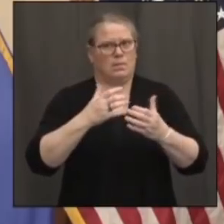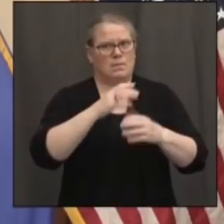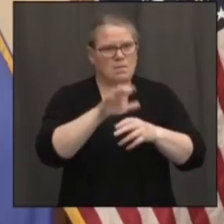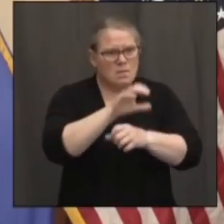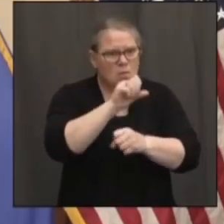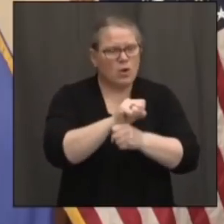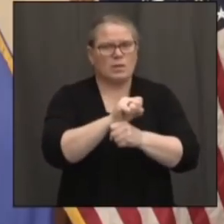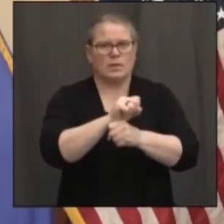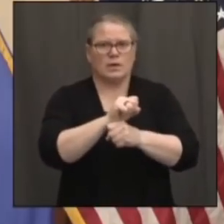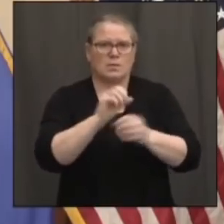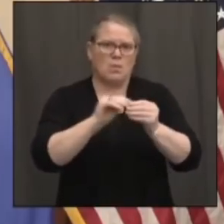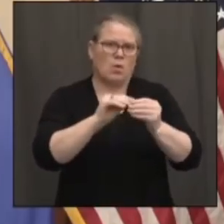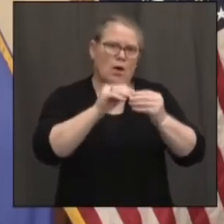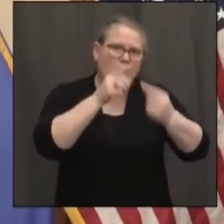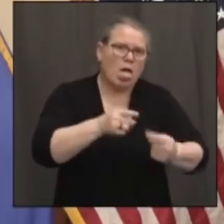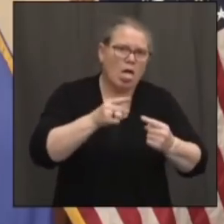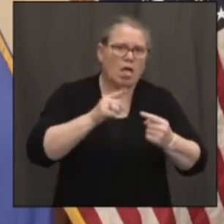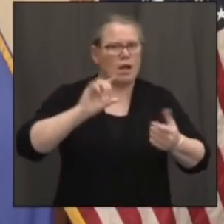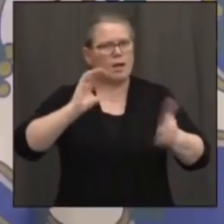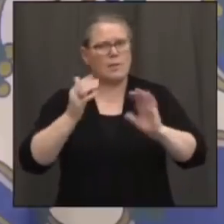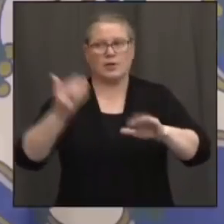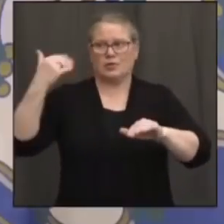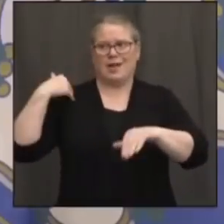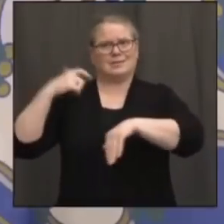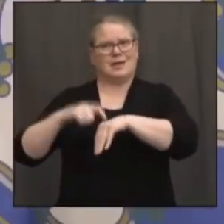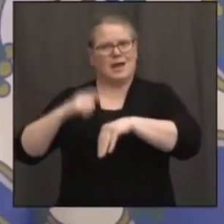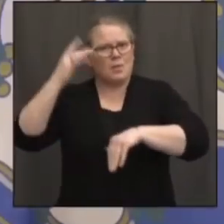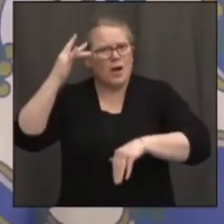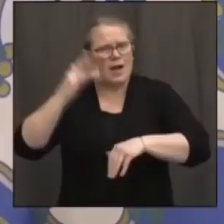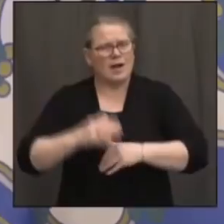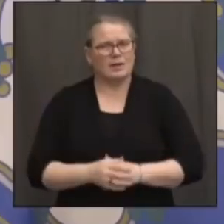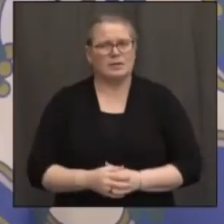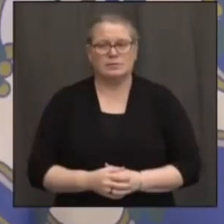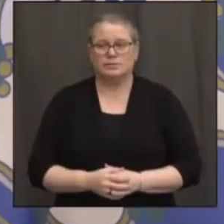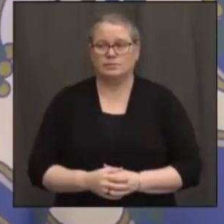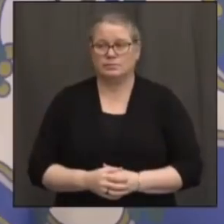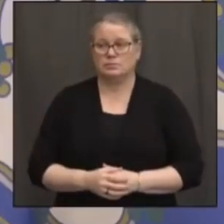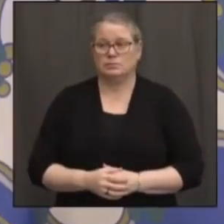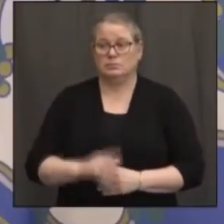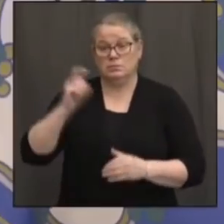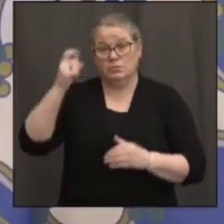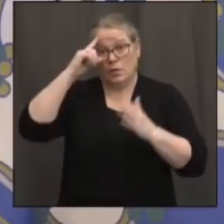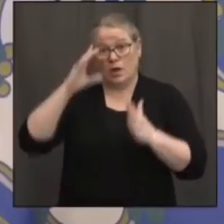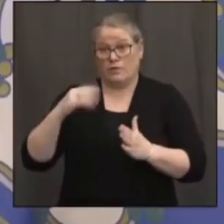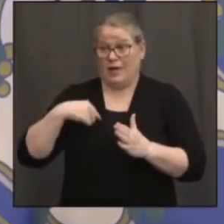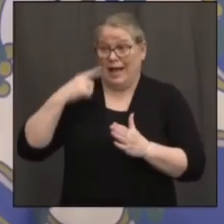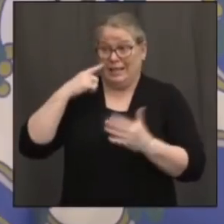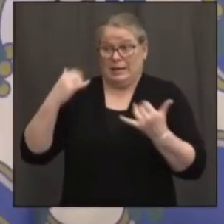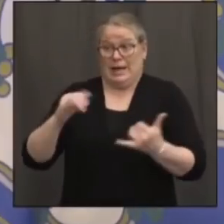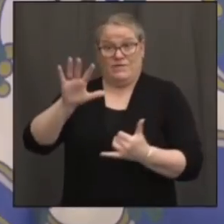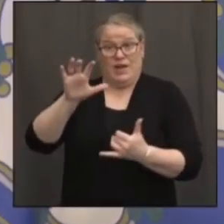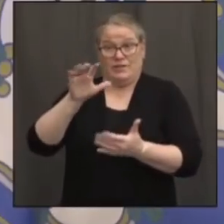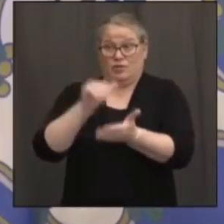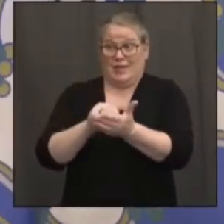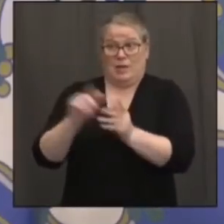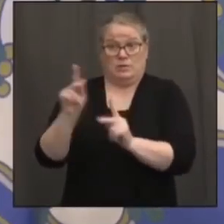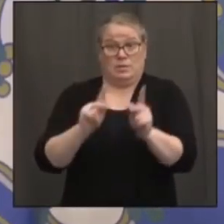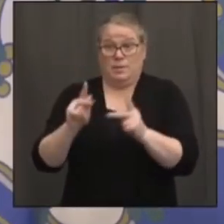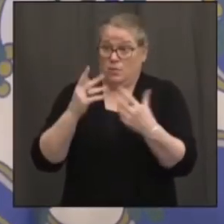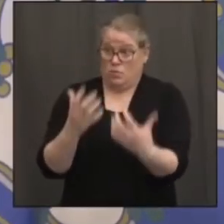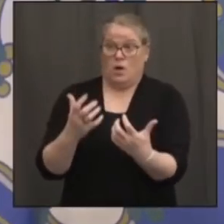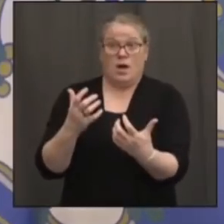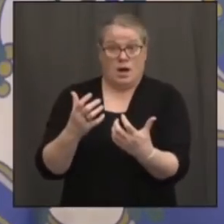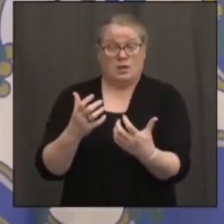eligibility expanded? I think you've got about 500,000 people that want to get vaccinated, and I know a number of them that are waiting around